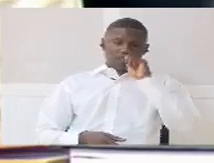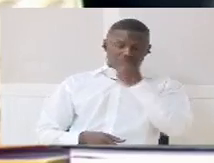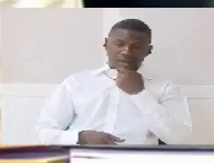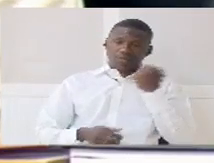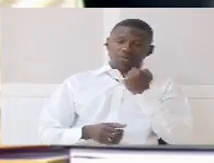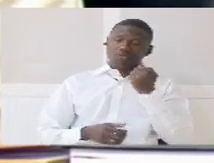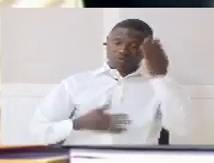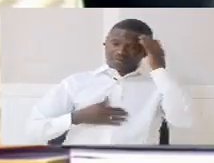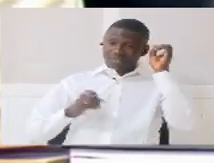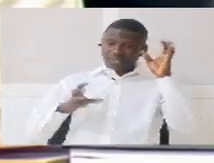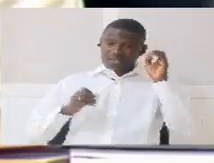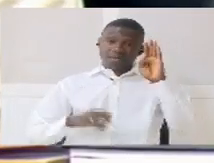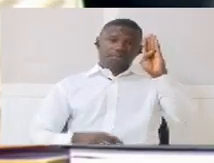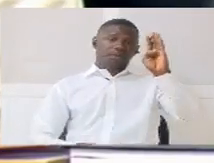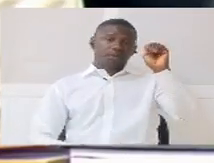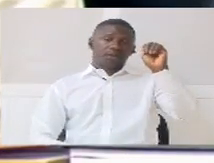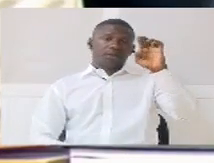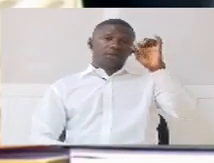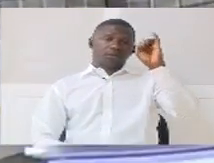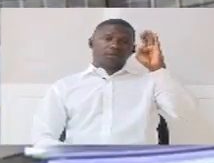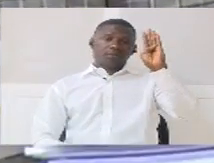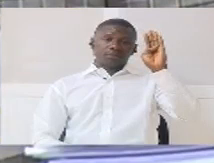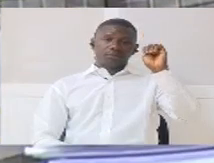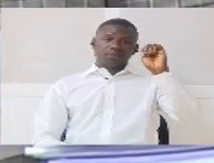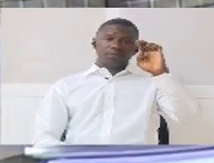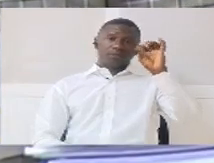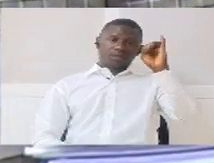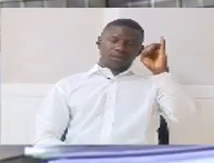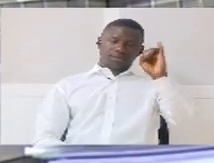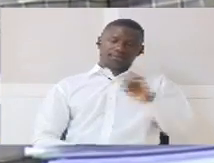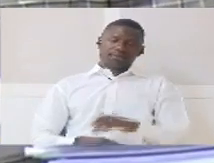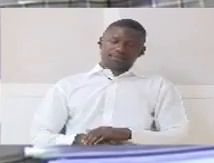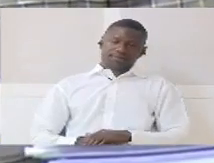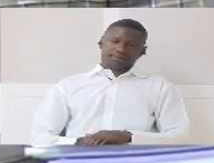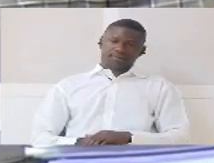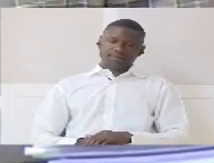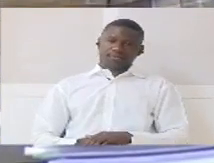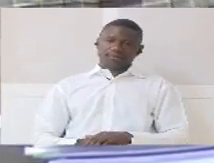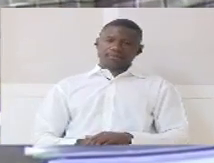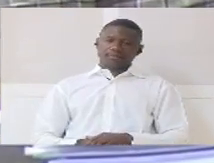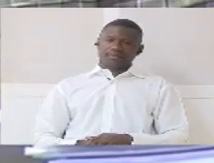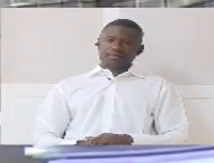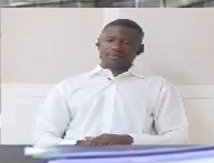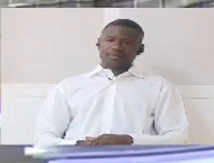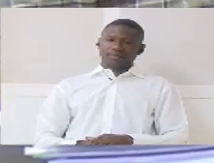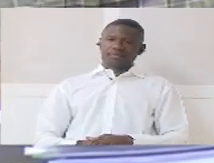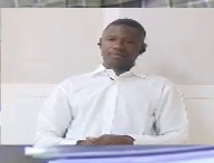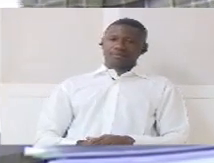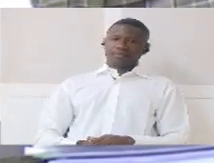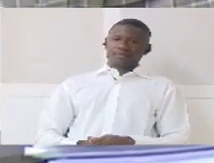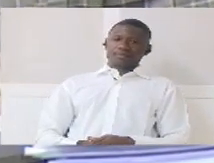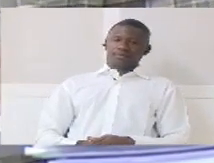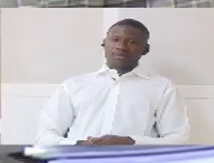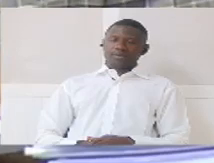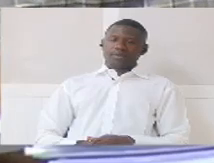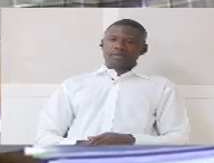information. Mr. Korta. Yes, sir. Beriberi, you used to call it edema of the legs, isn't it?